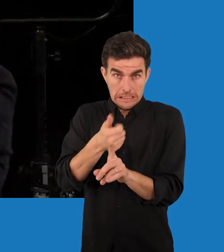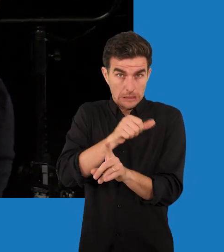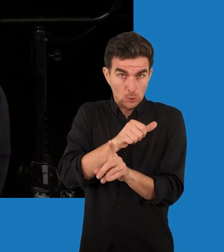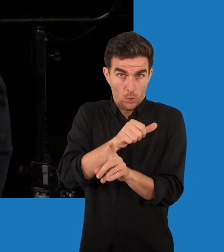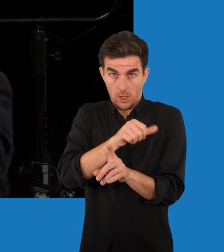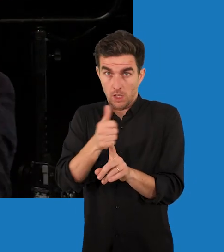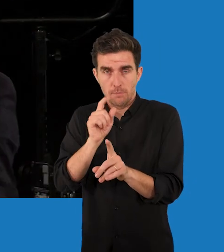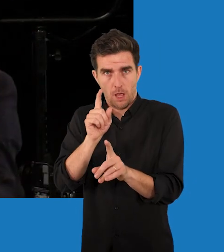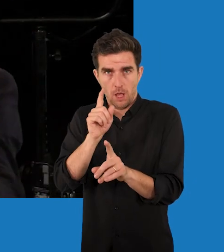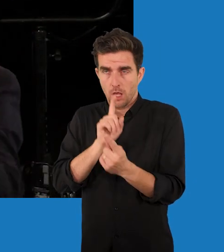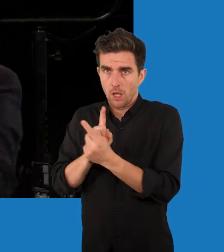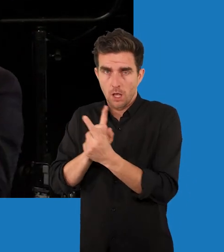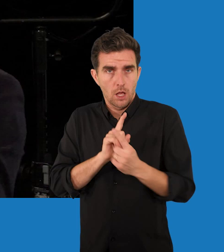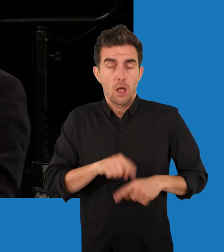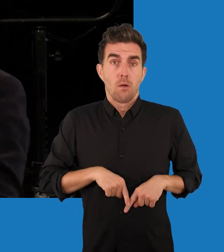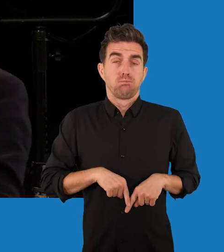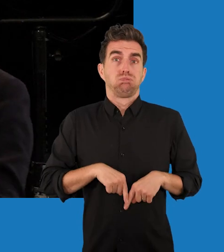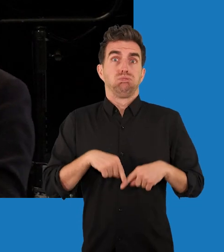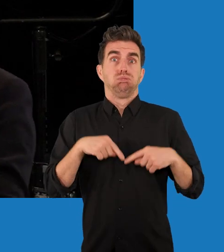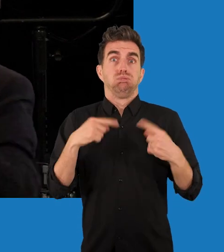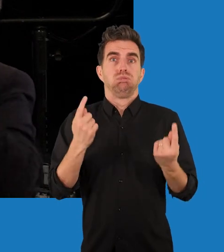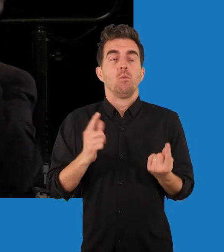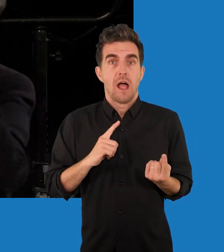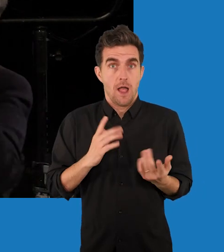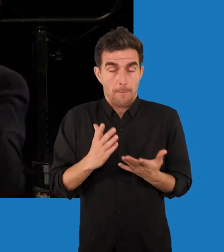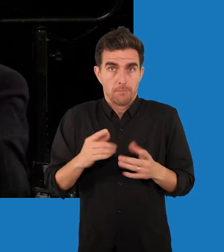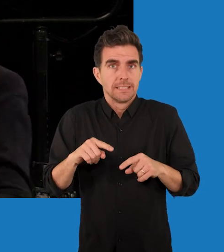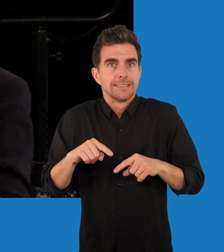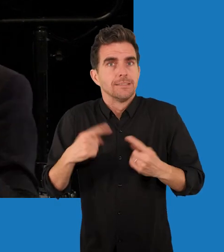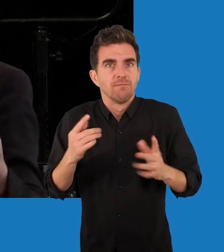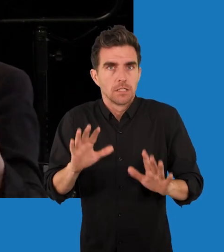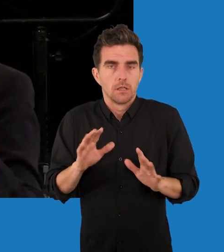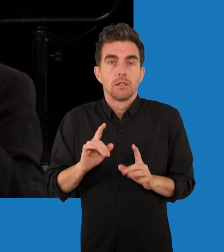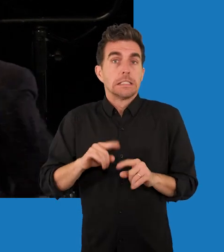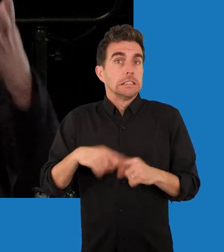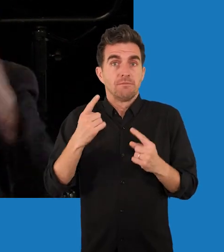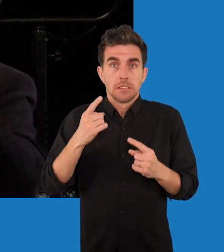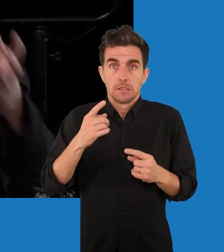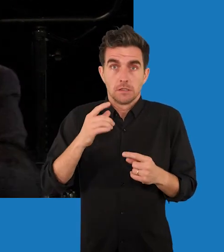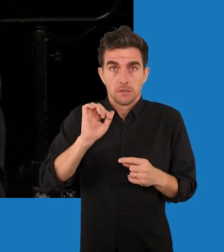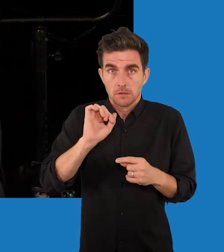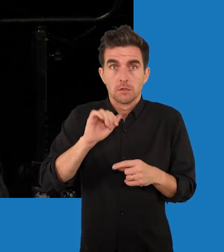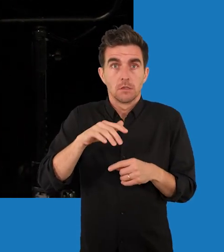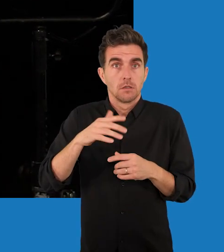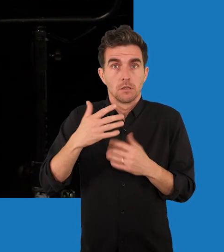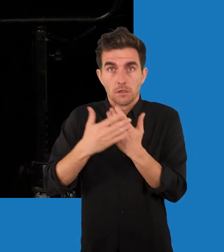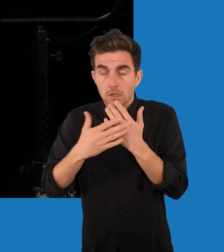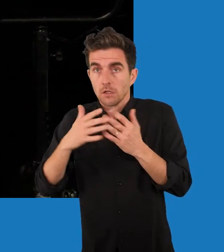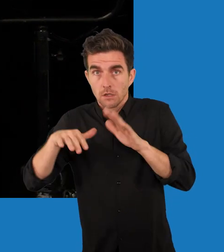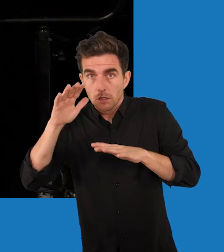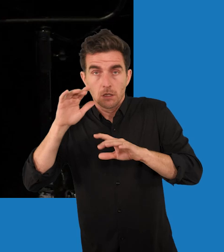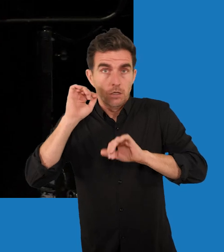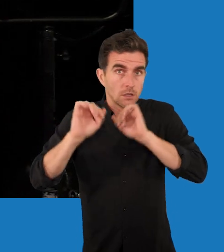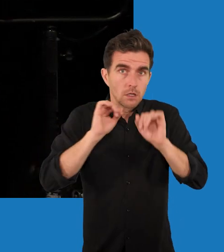right next door to each other, uptake is different because there's different bits of different demographics living